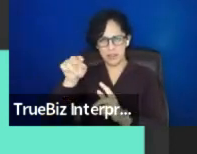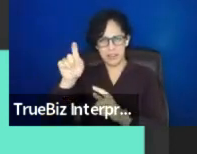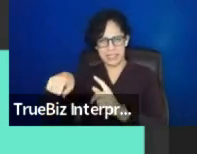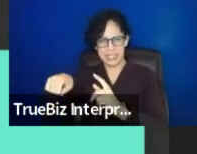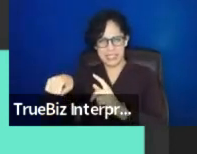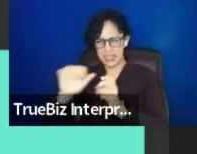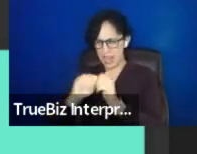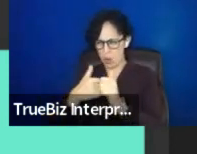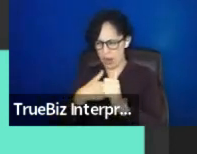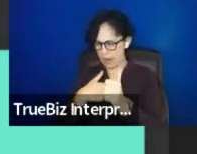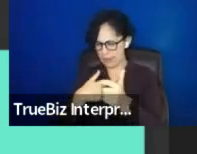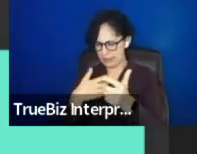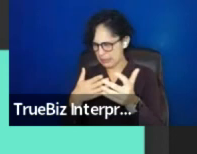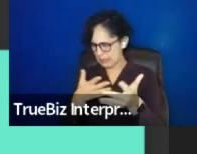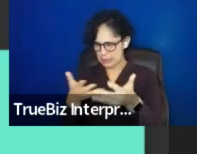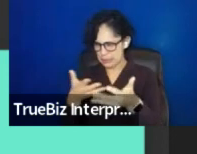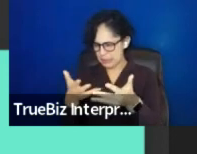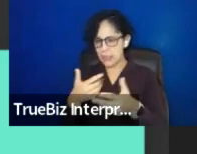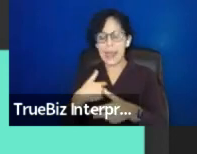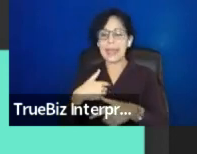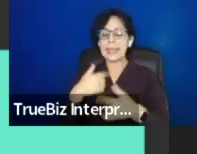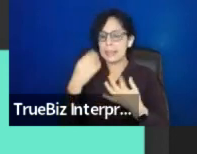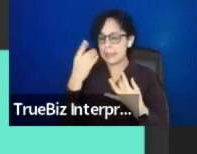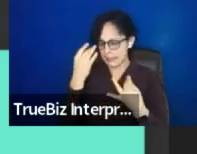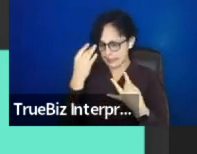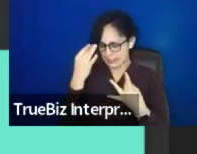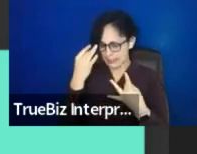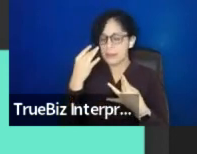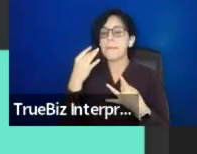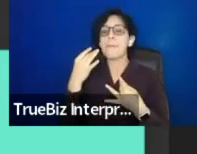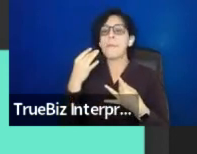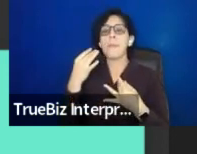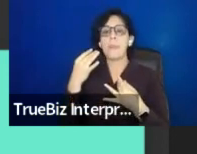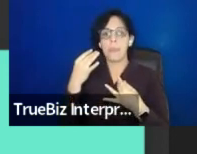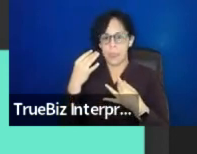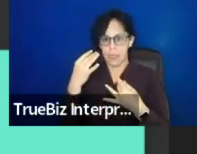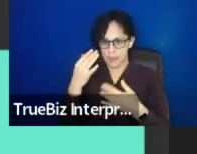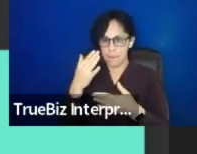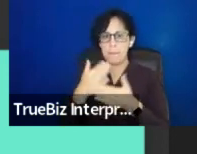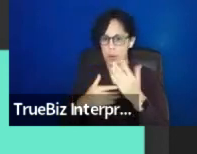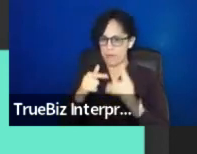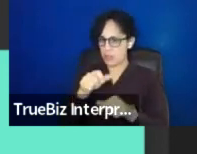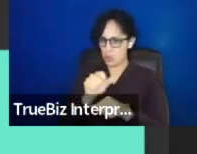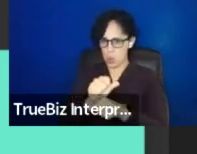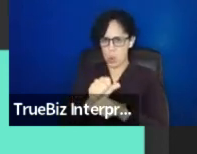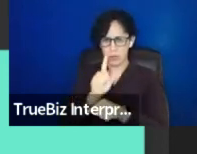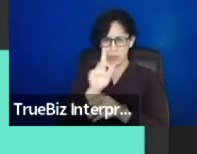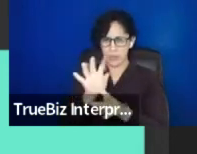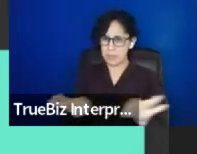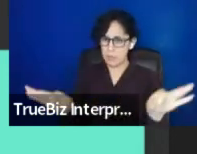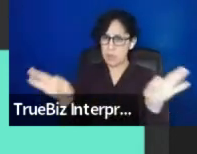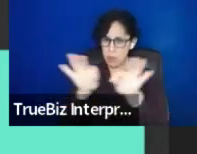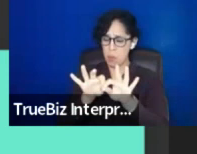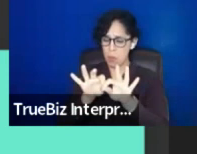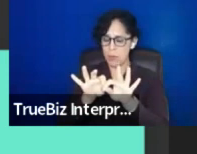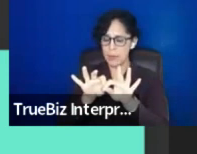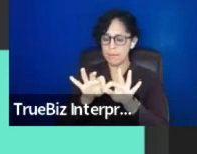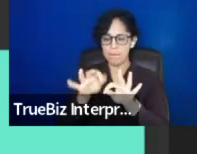And I sat with that for a while. And I think a part of this work, and an important part of this work,